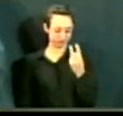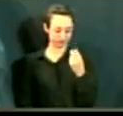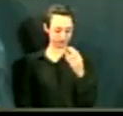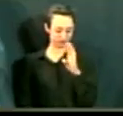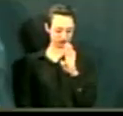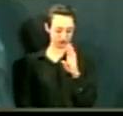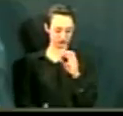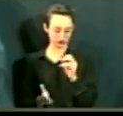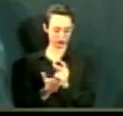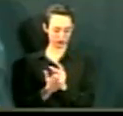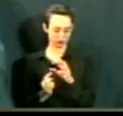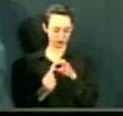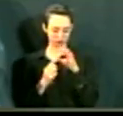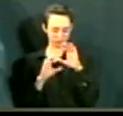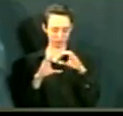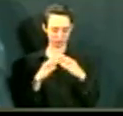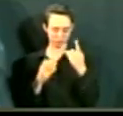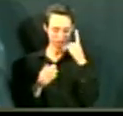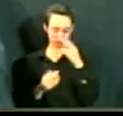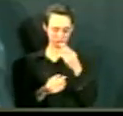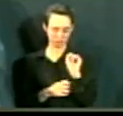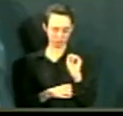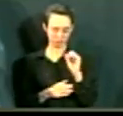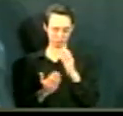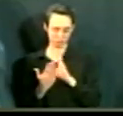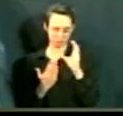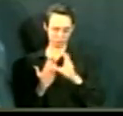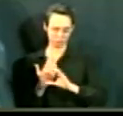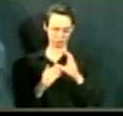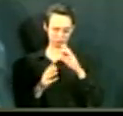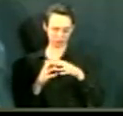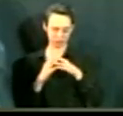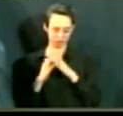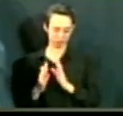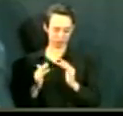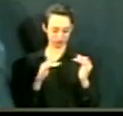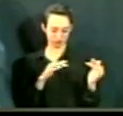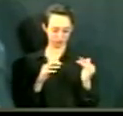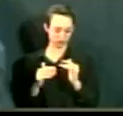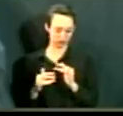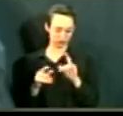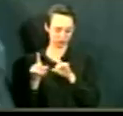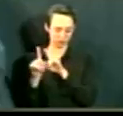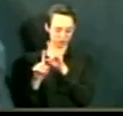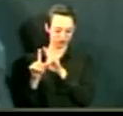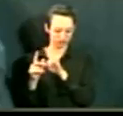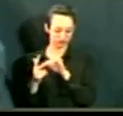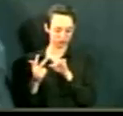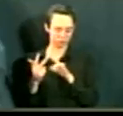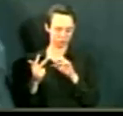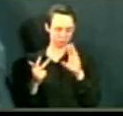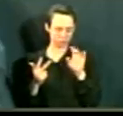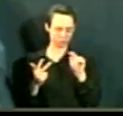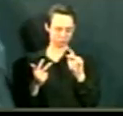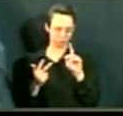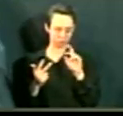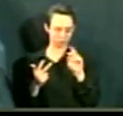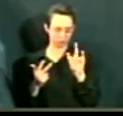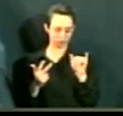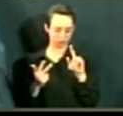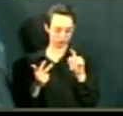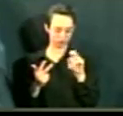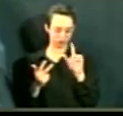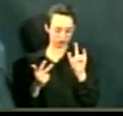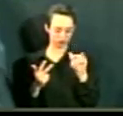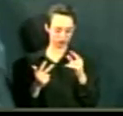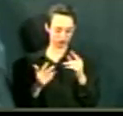12B, approve special courses for high school curriculum, Americans at War, Astronomy, Botany, Zoology, Film Studies, Global Religious